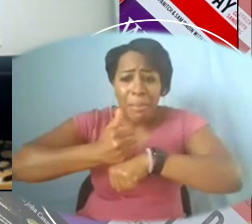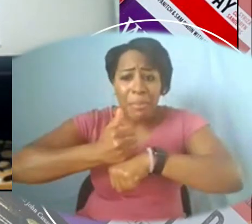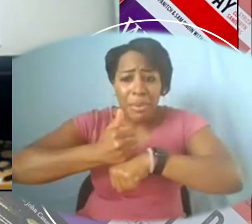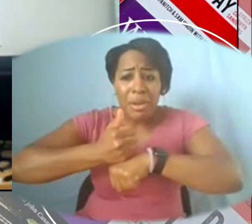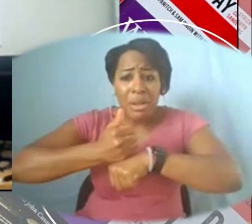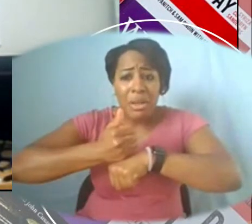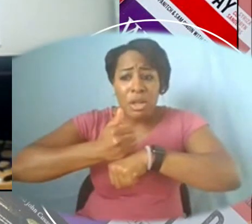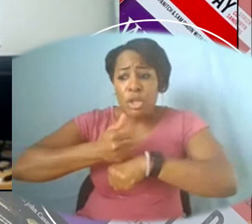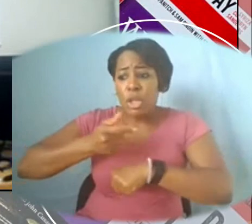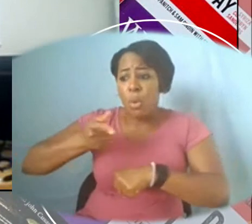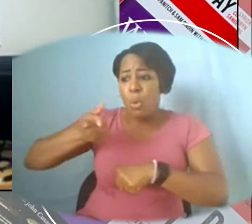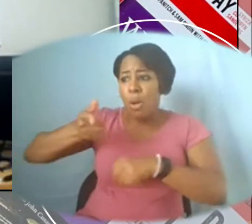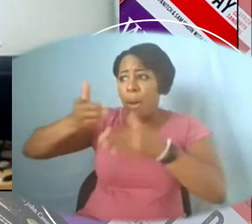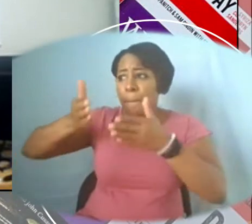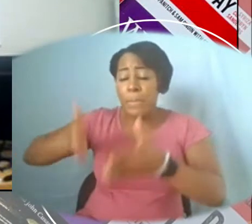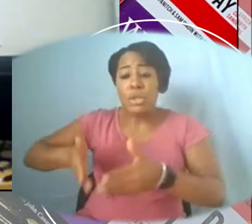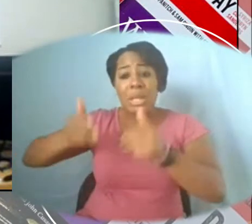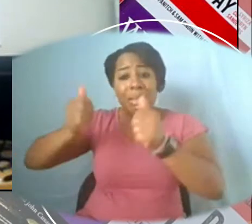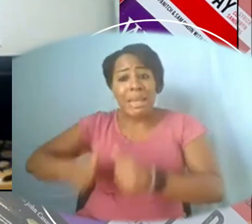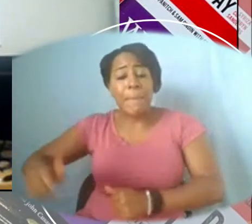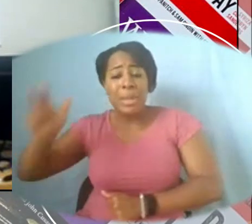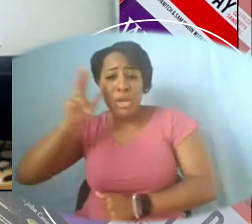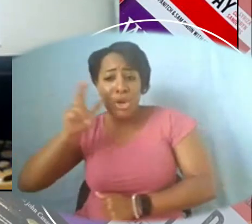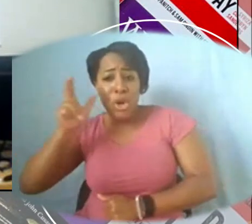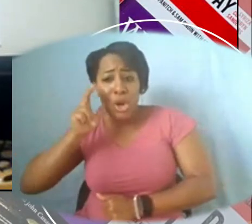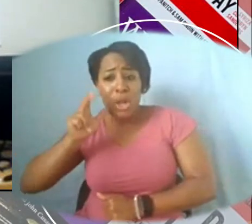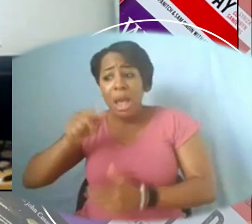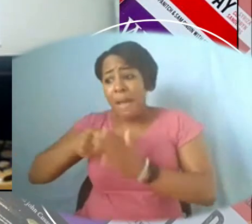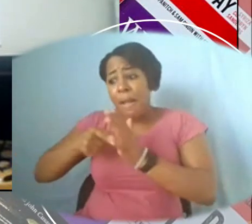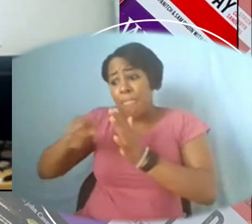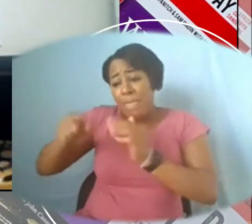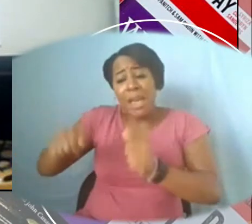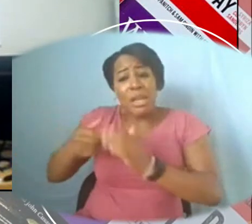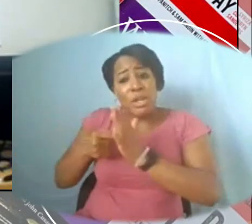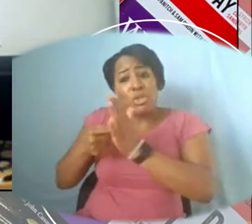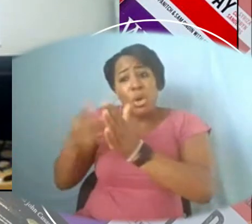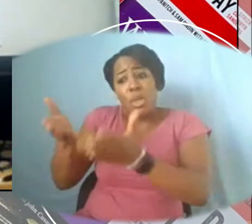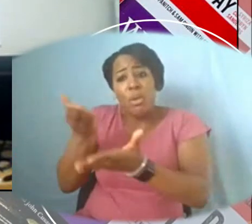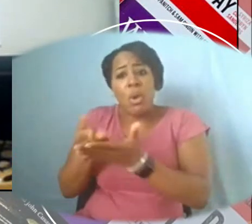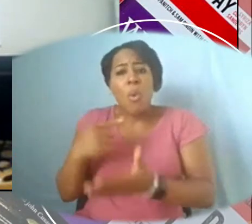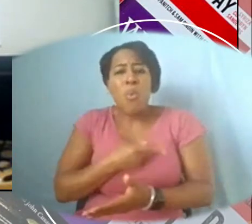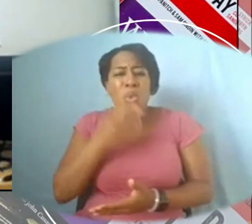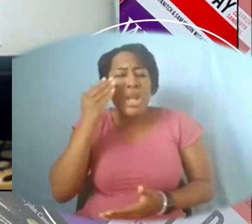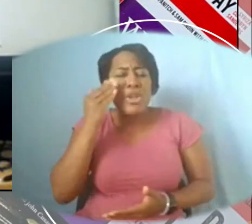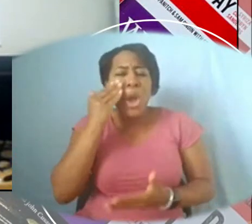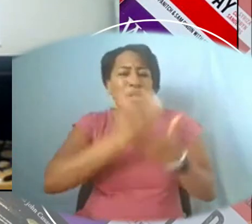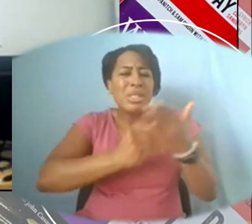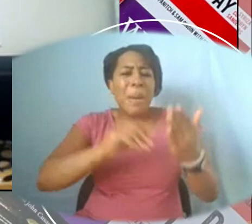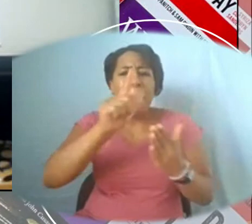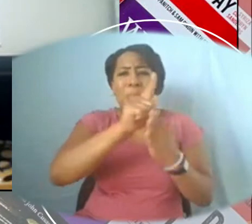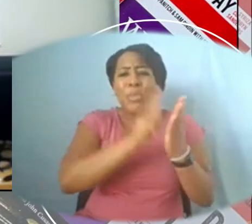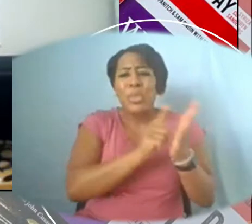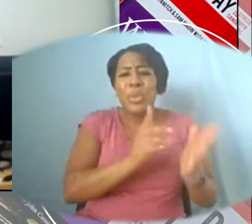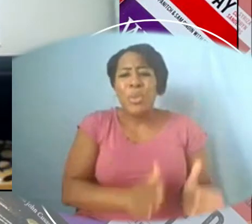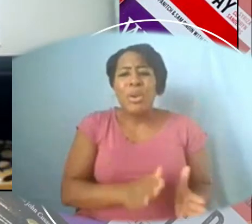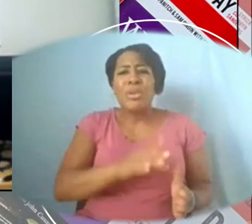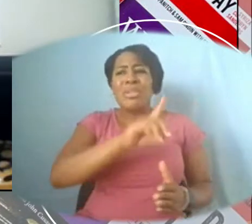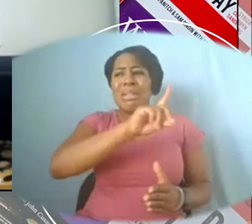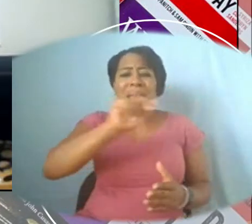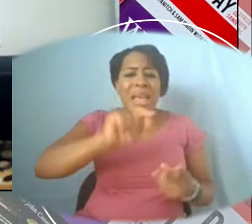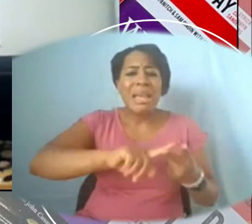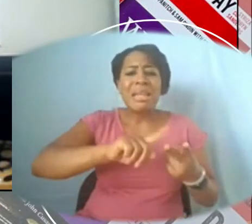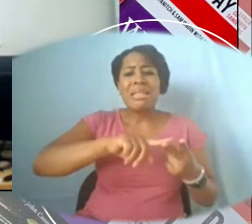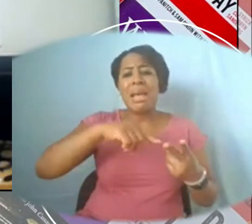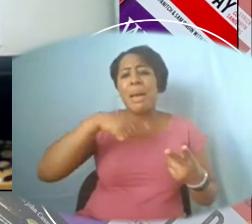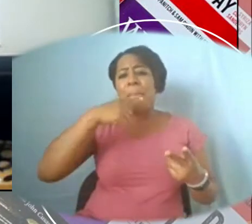be heard and show their evidence, because we know there are corrupt district attorneys. We know there are corrupt public defenders. We